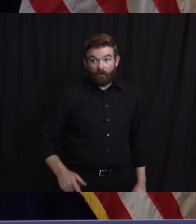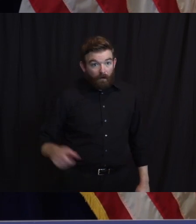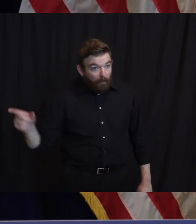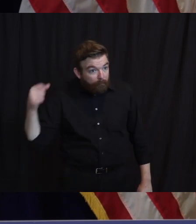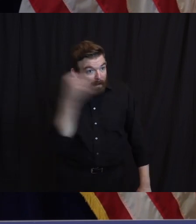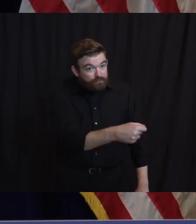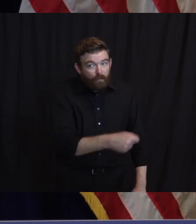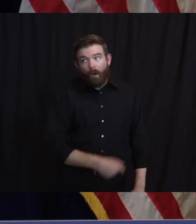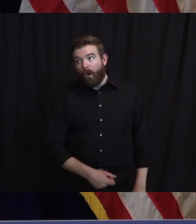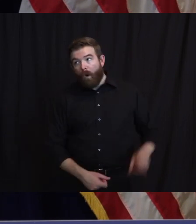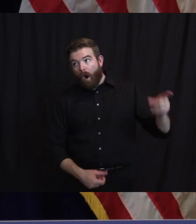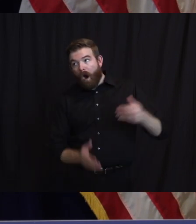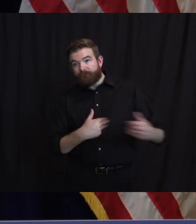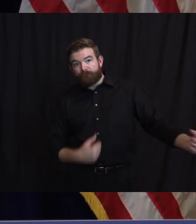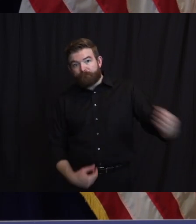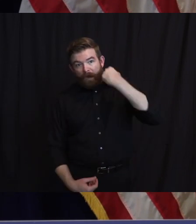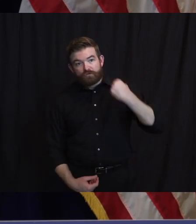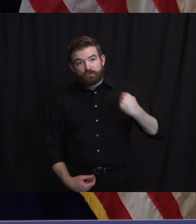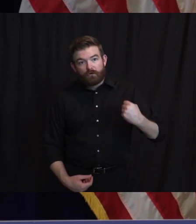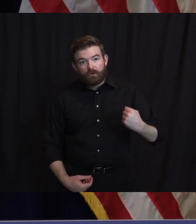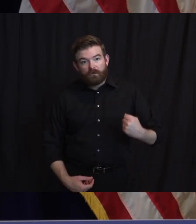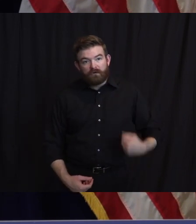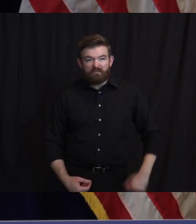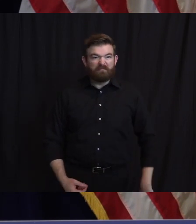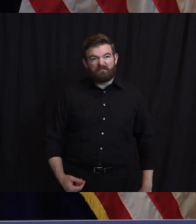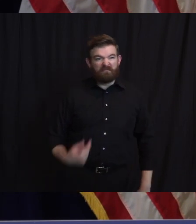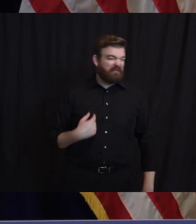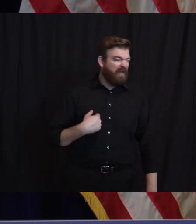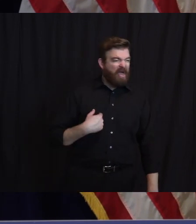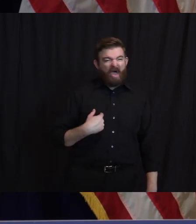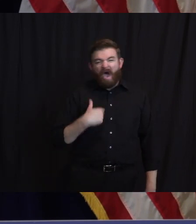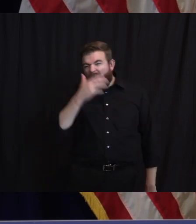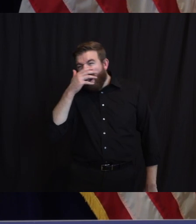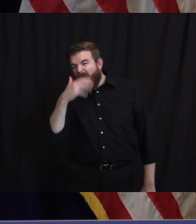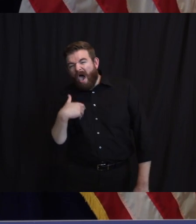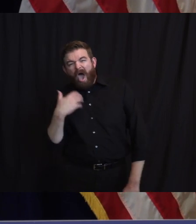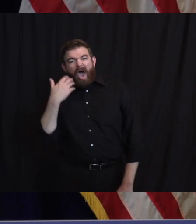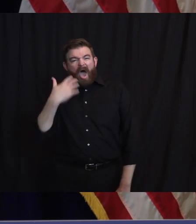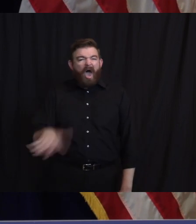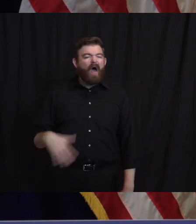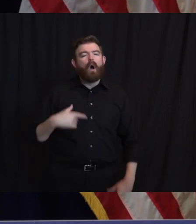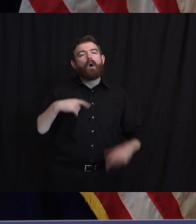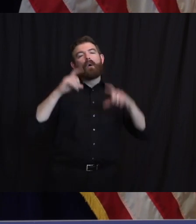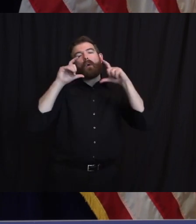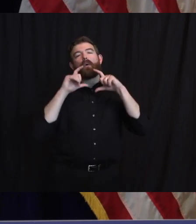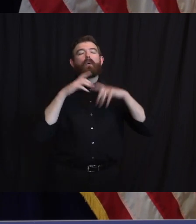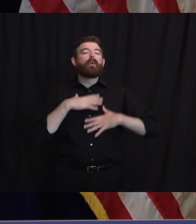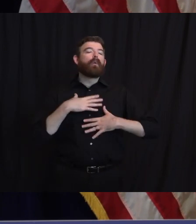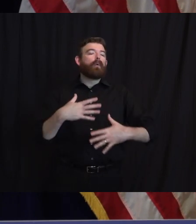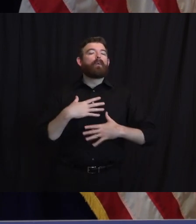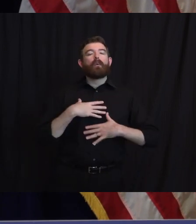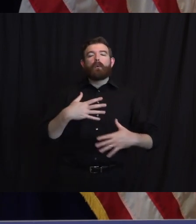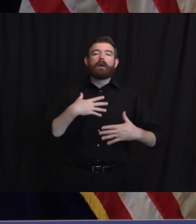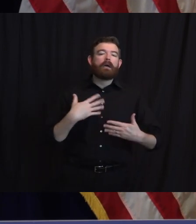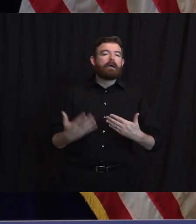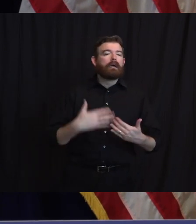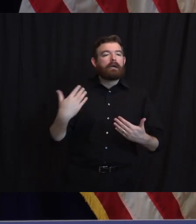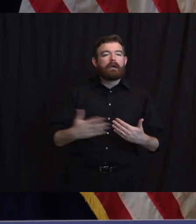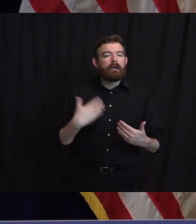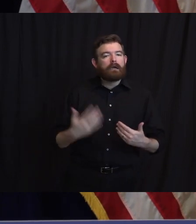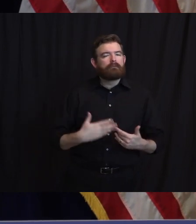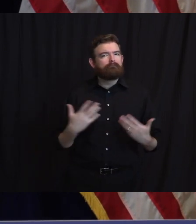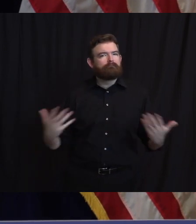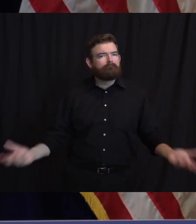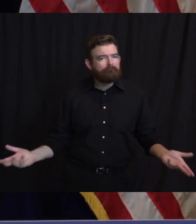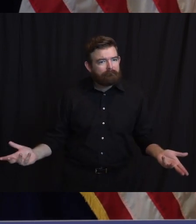said, I can't stand it. It's hot. It's annoying. Yeah. And so this is what I'm doing. So if you'd be kind enough to, not